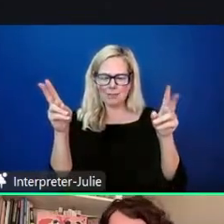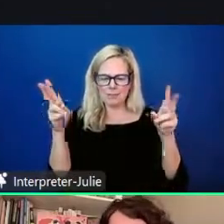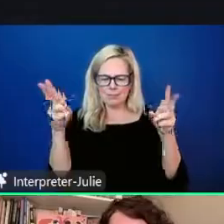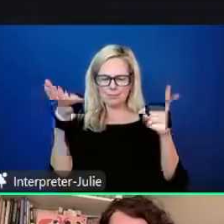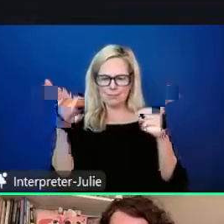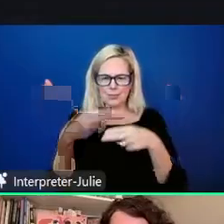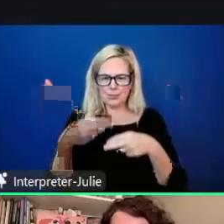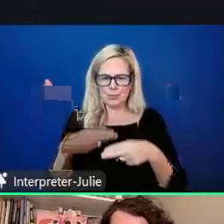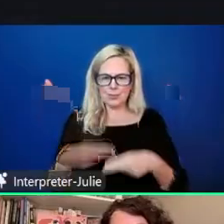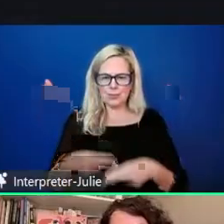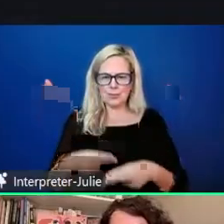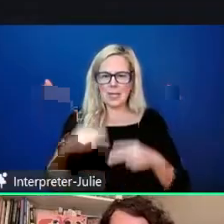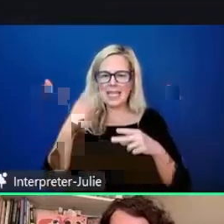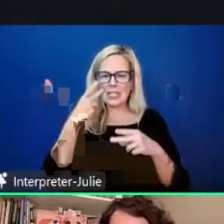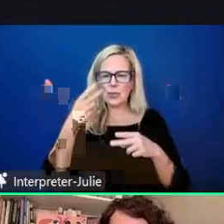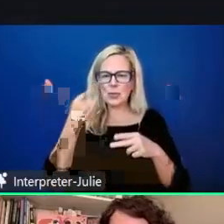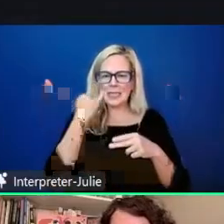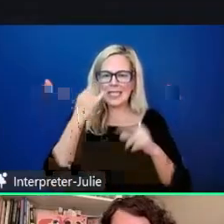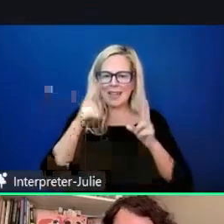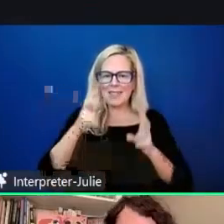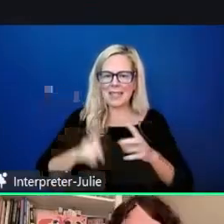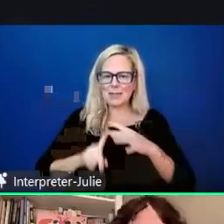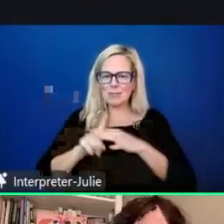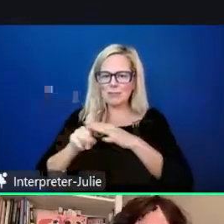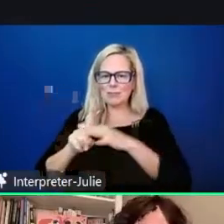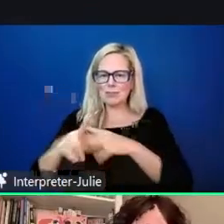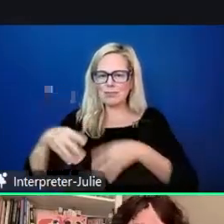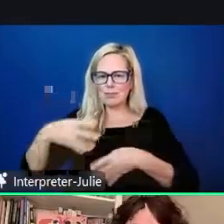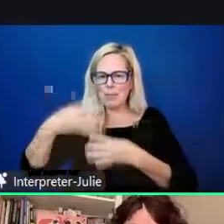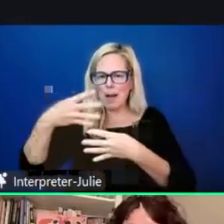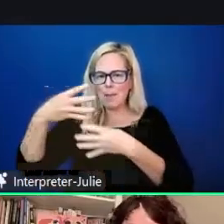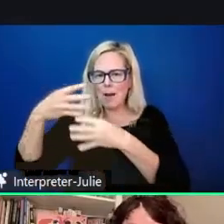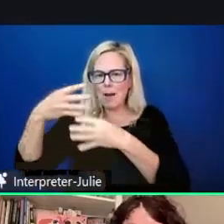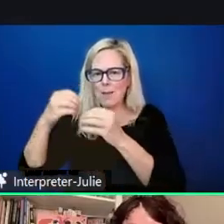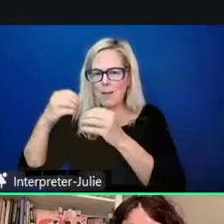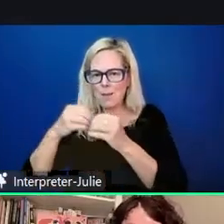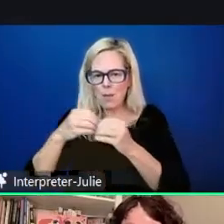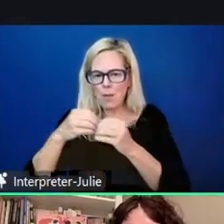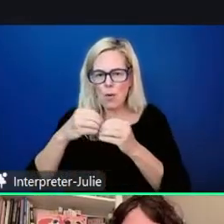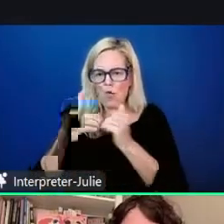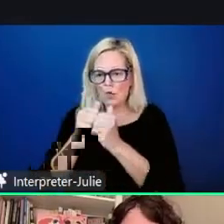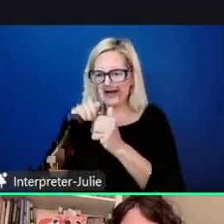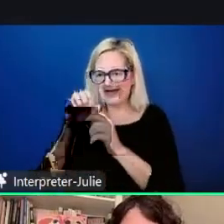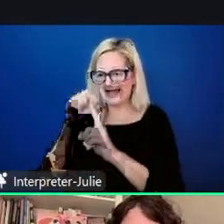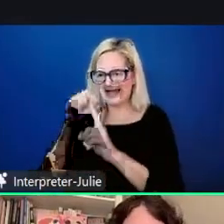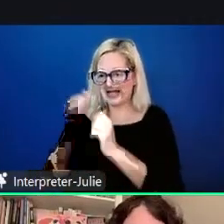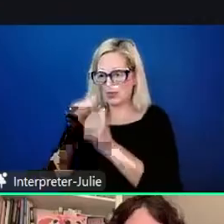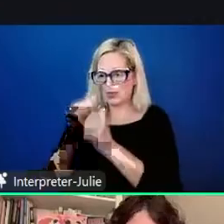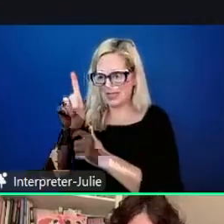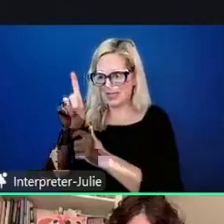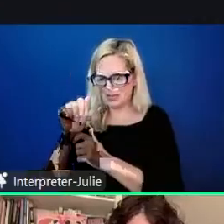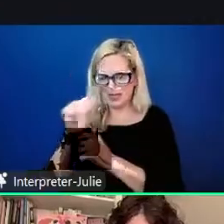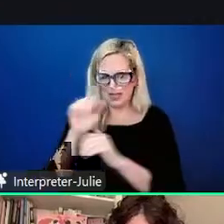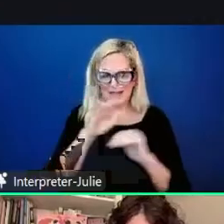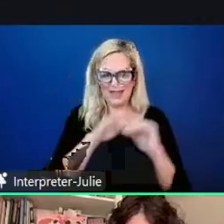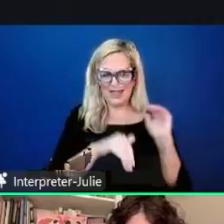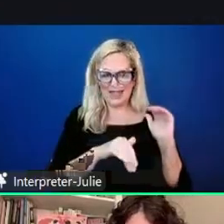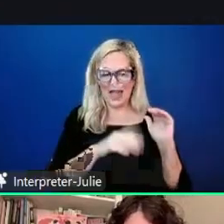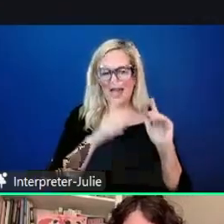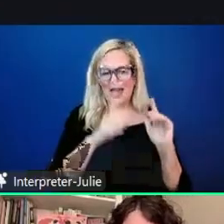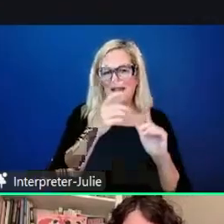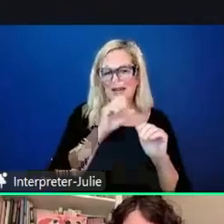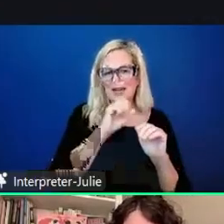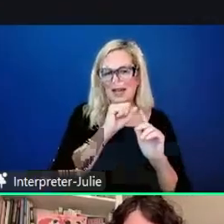more frequently in the case with a disability than the case without a disability. So we're in the process of coding this week, which is